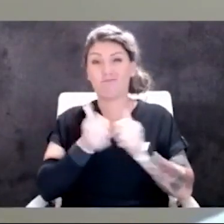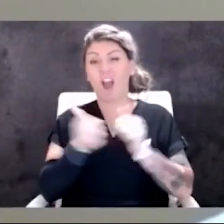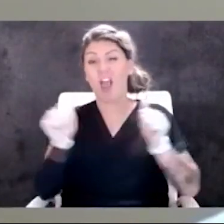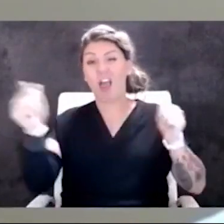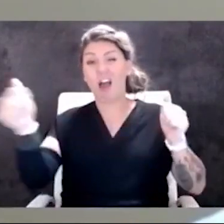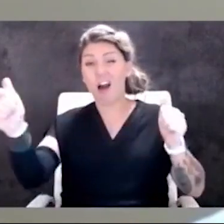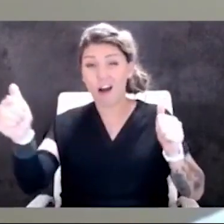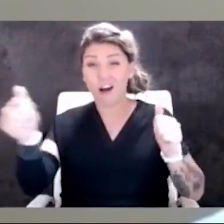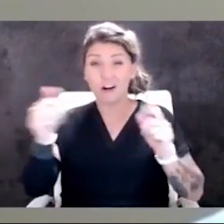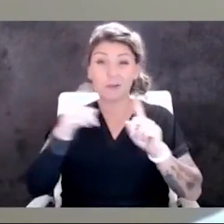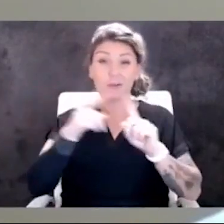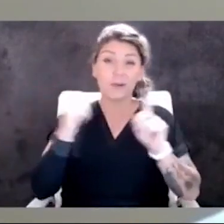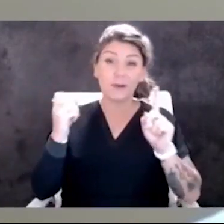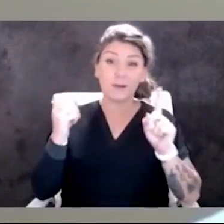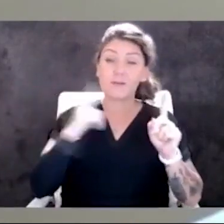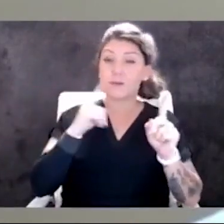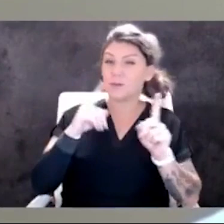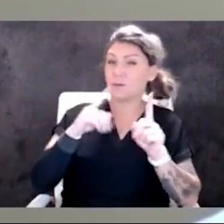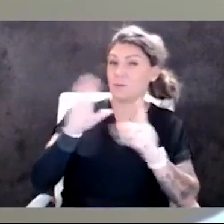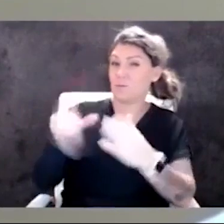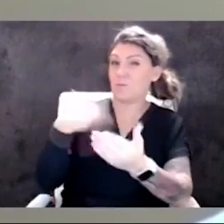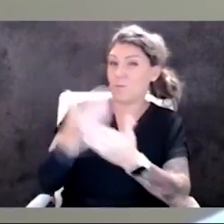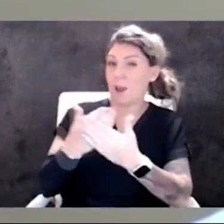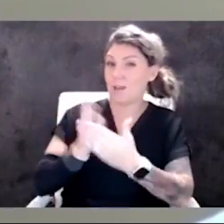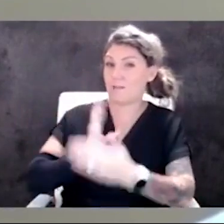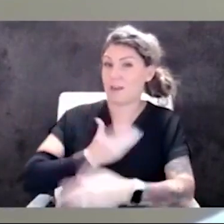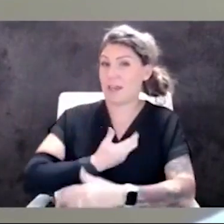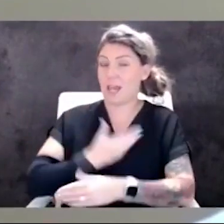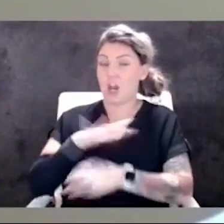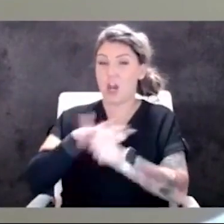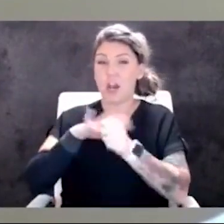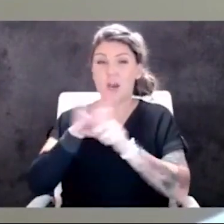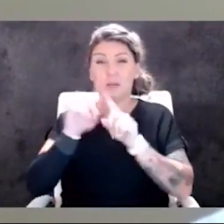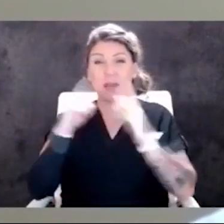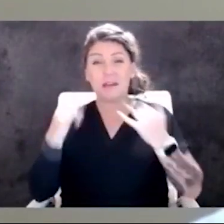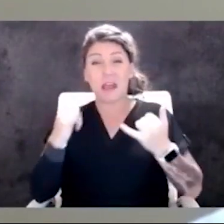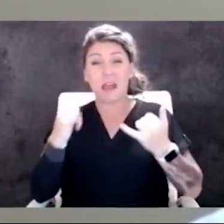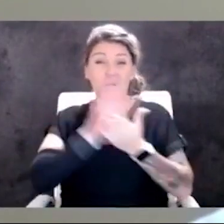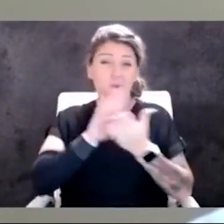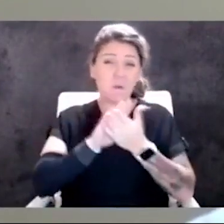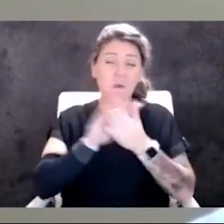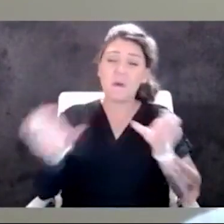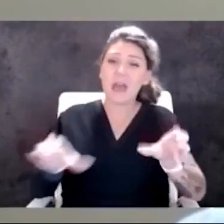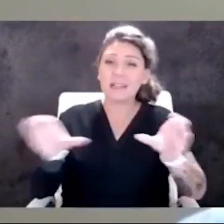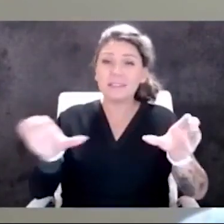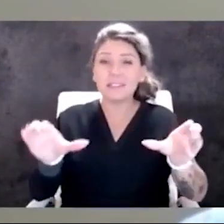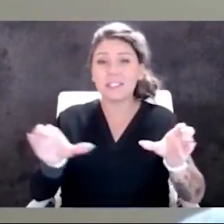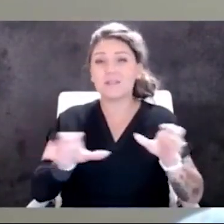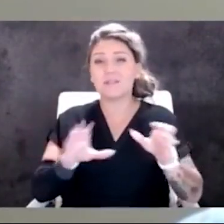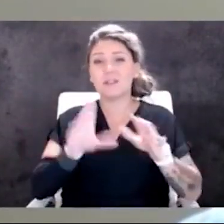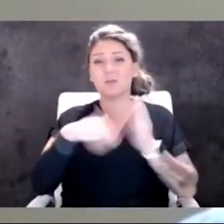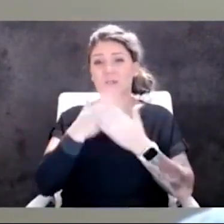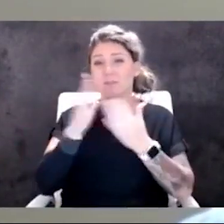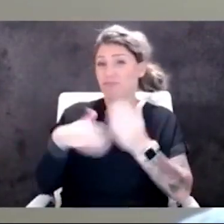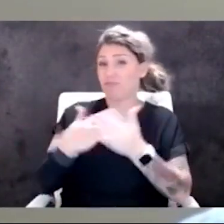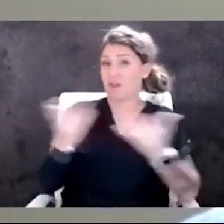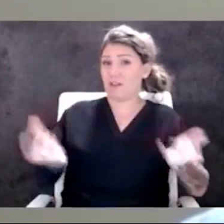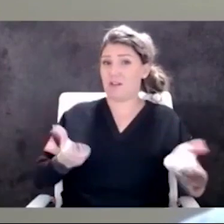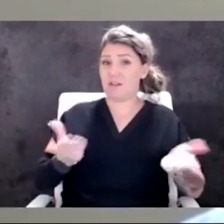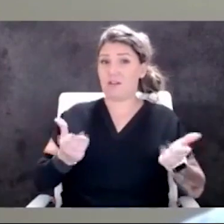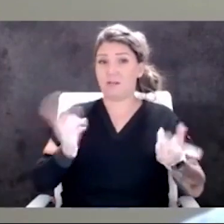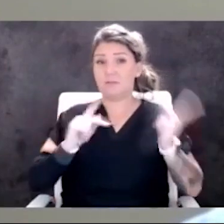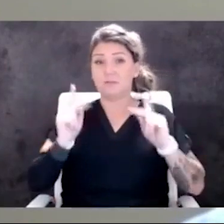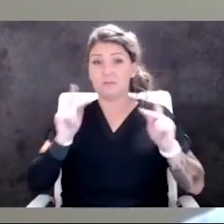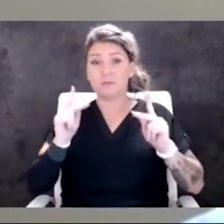to get to us. But now that we're in school and activities and everything, once it does get here, then people are